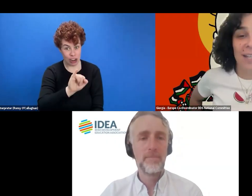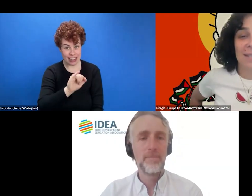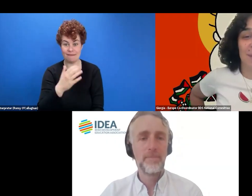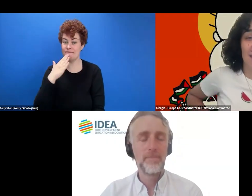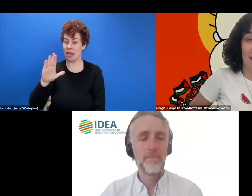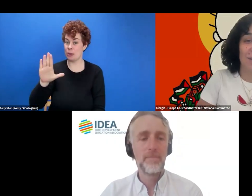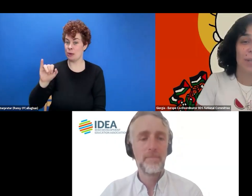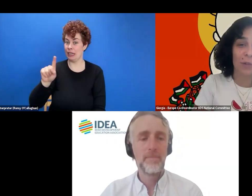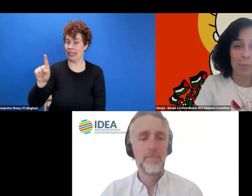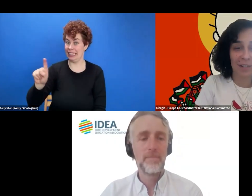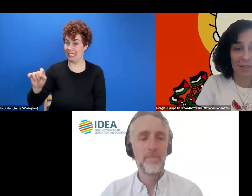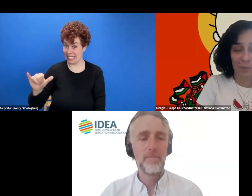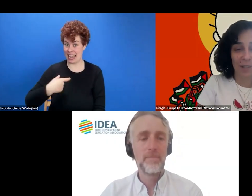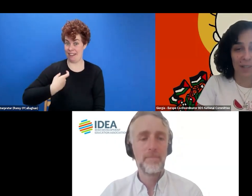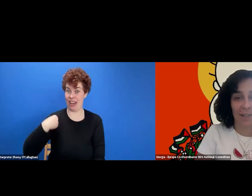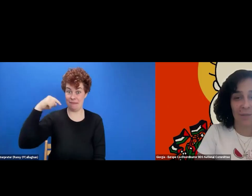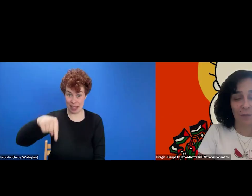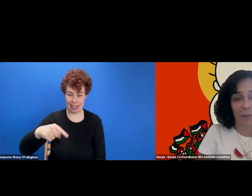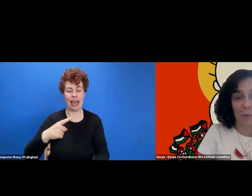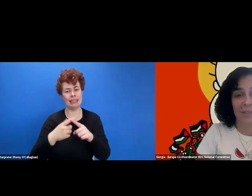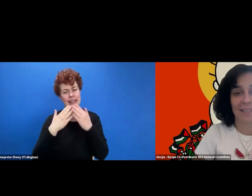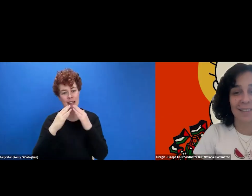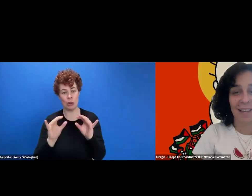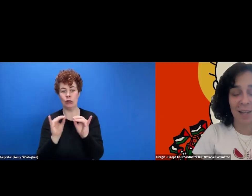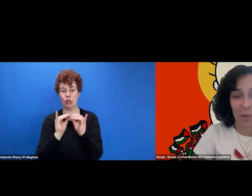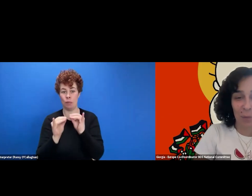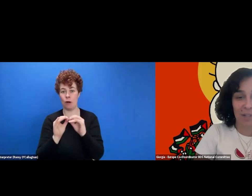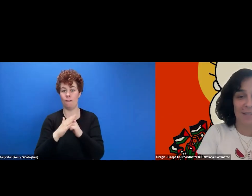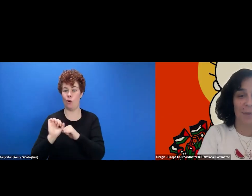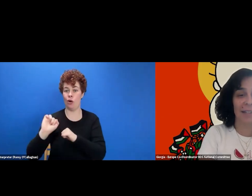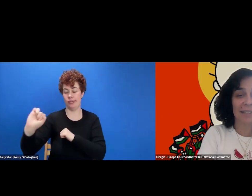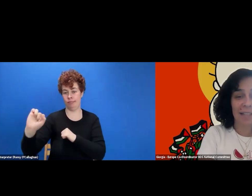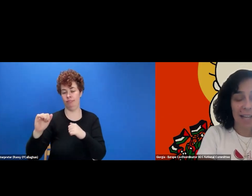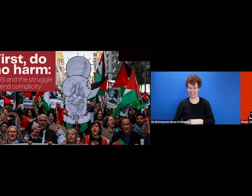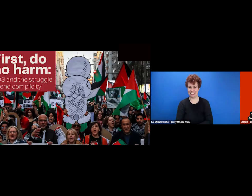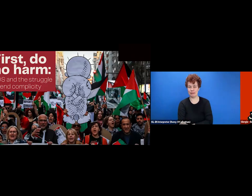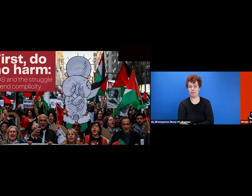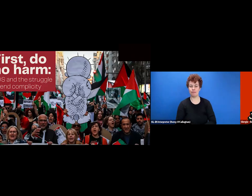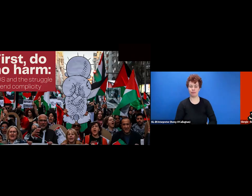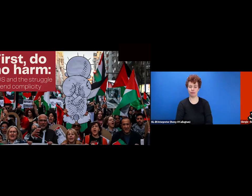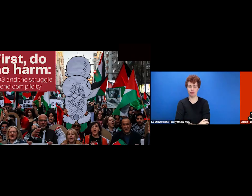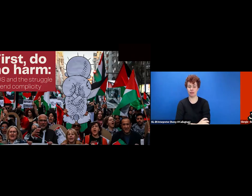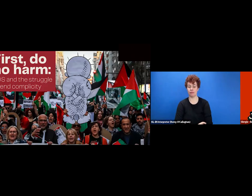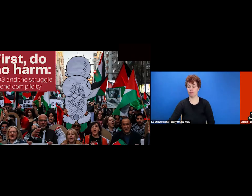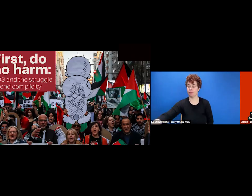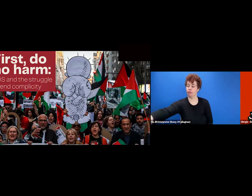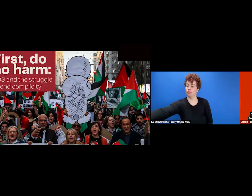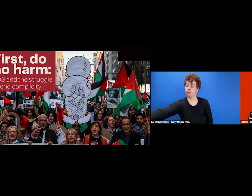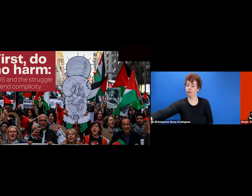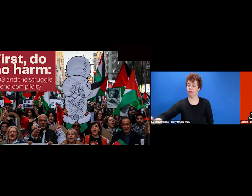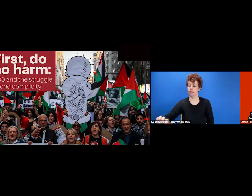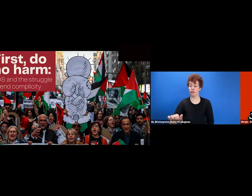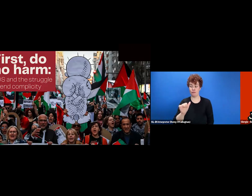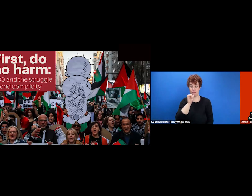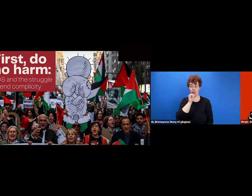Lizzie for inviting me and to the interpreters for their very important work as well. Well, first of all, it's really a pleasure to